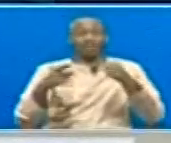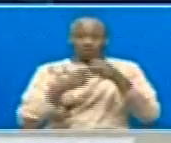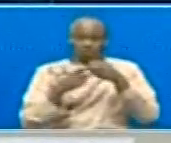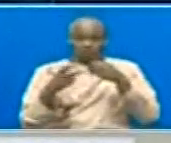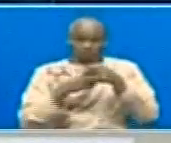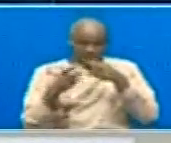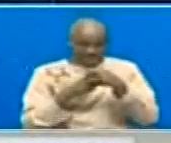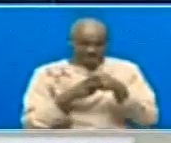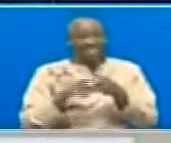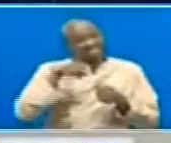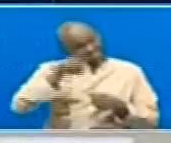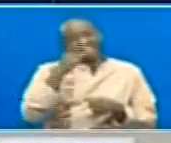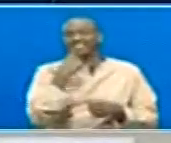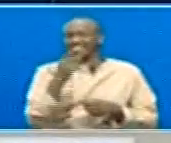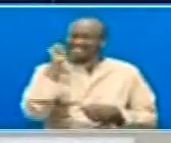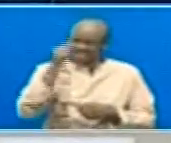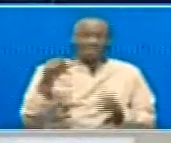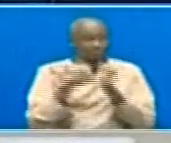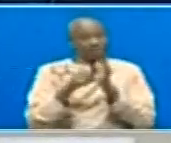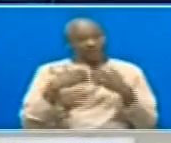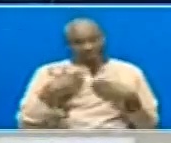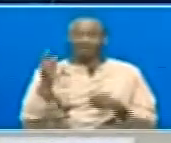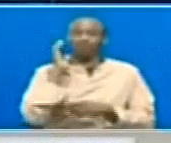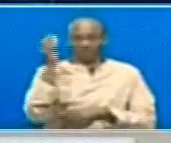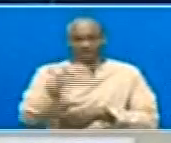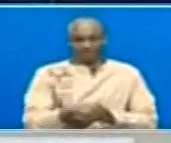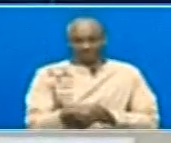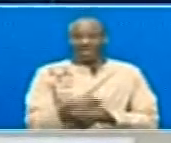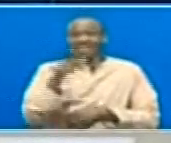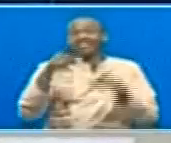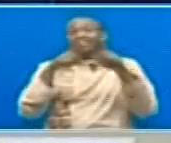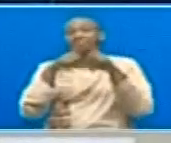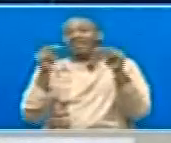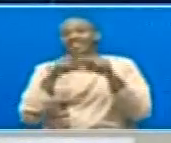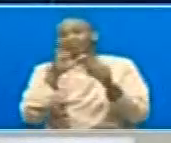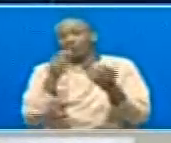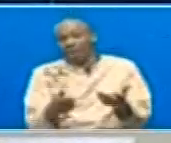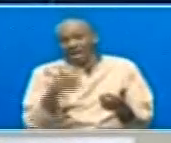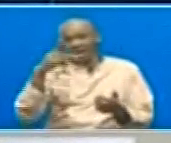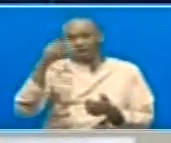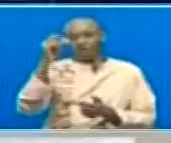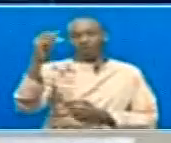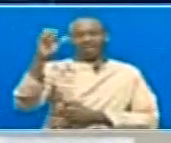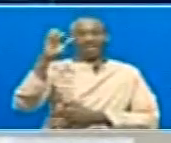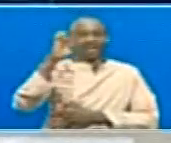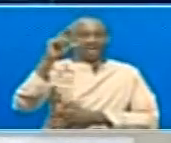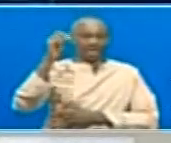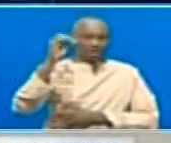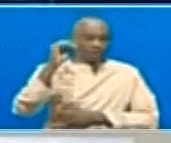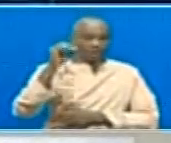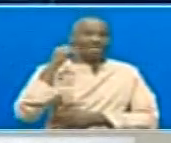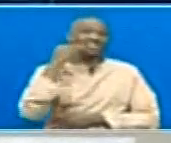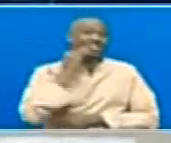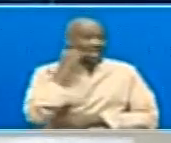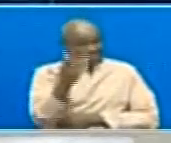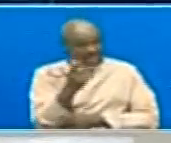despite what the country is going through right now. Obama's message reached home as back in Kogelo village in Siaya County, Mama